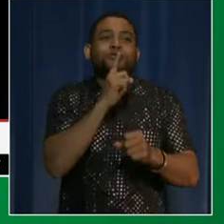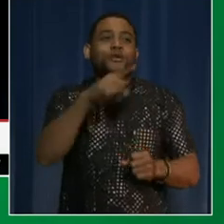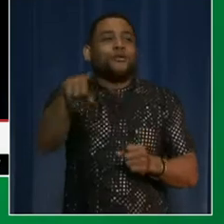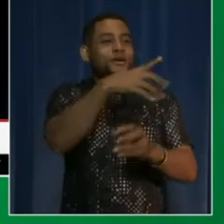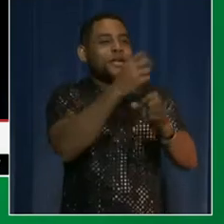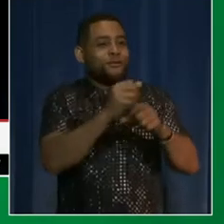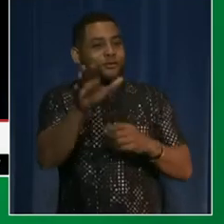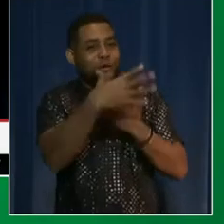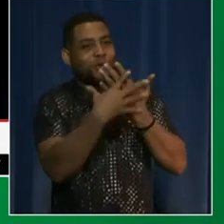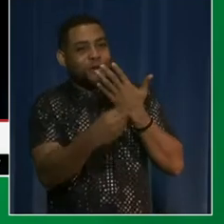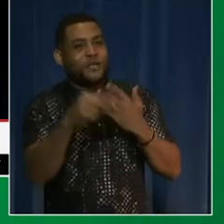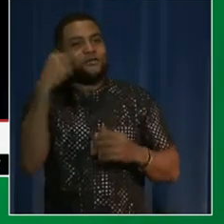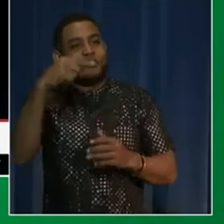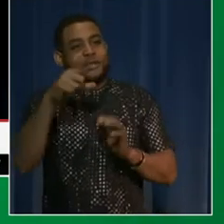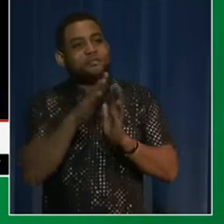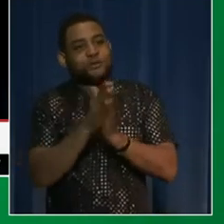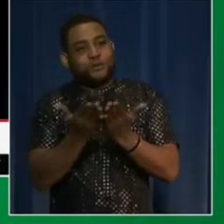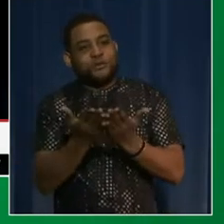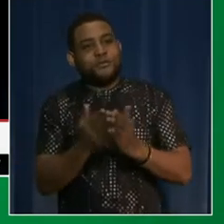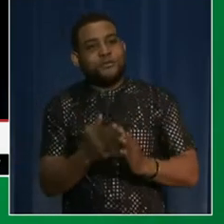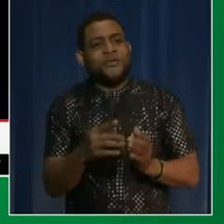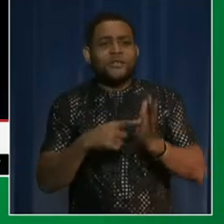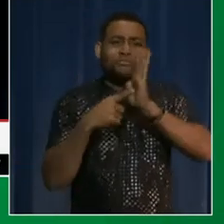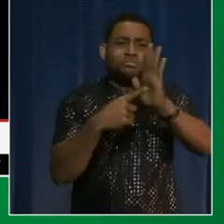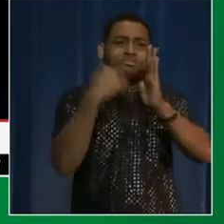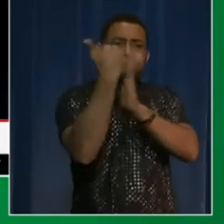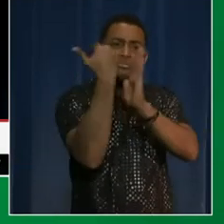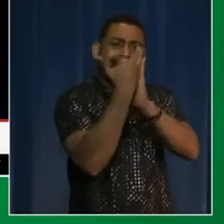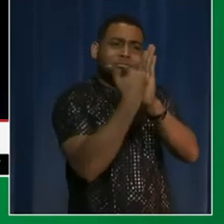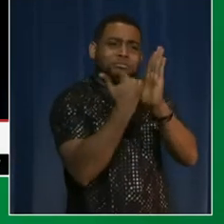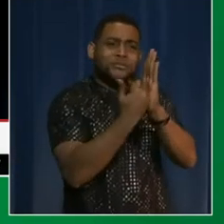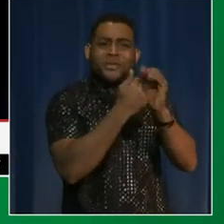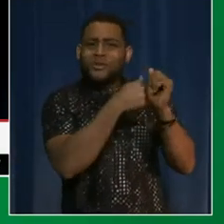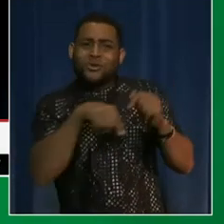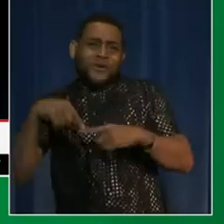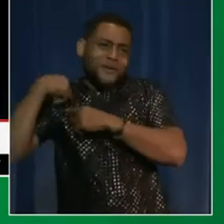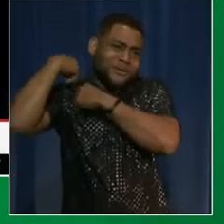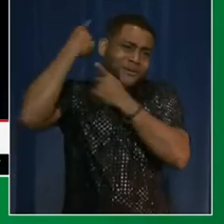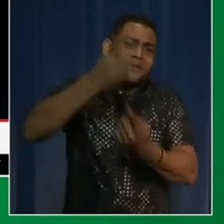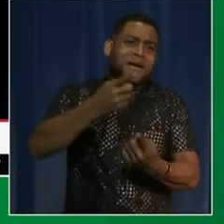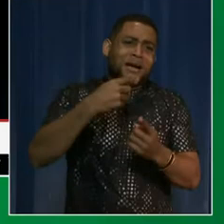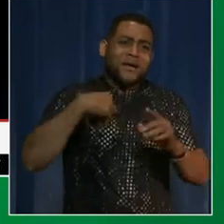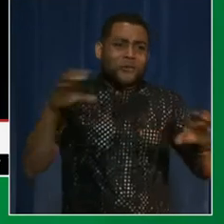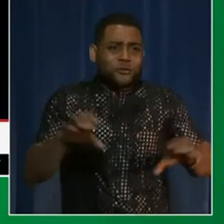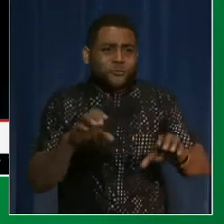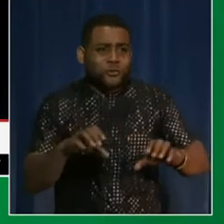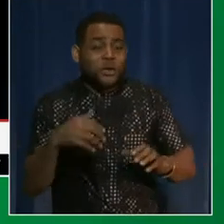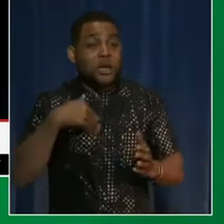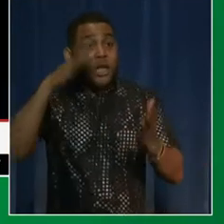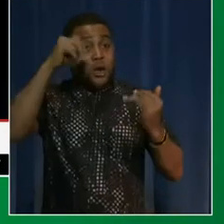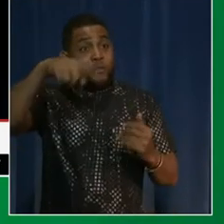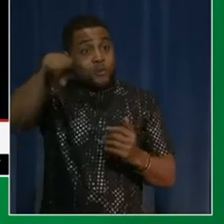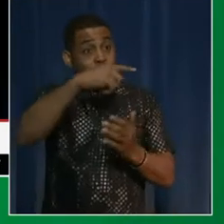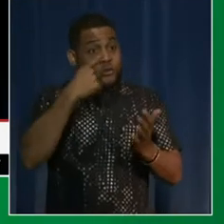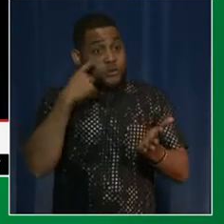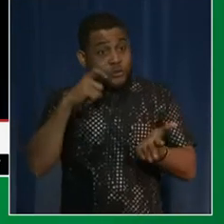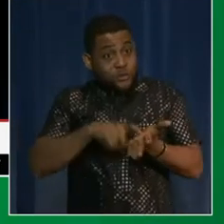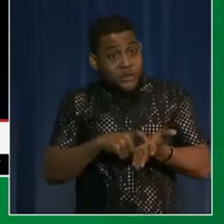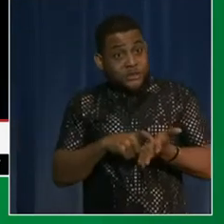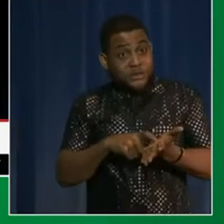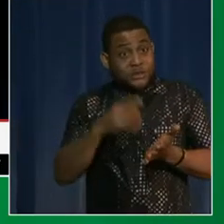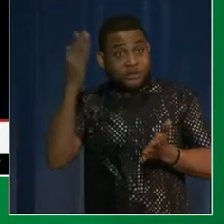Green Book. And I hope you recognize from all the speakers before, and I first want to acknowledge the Deputy Mayor,